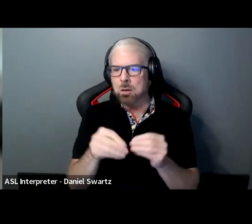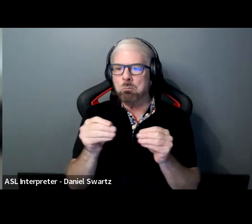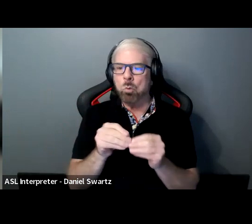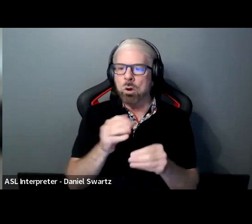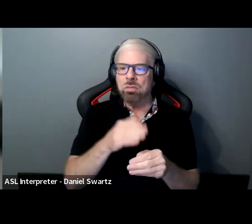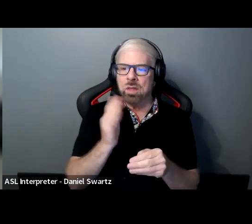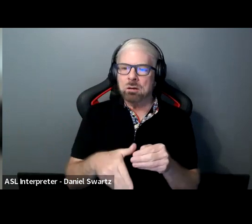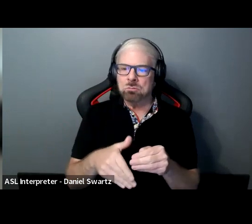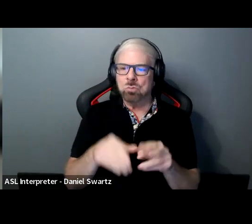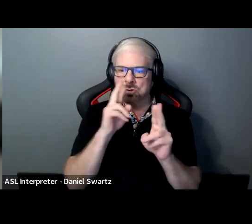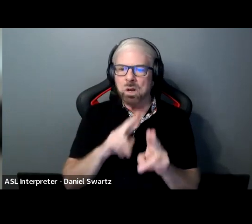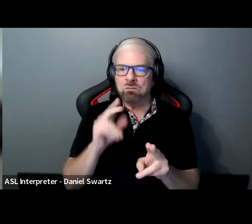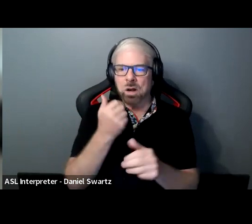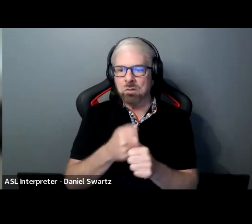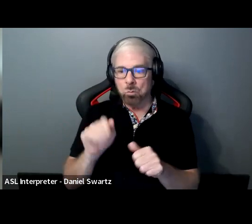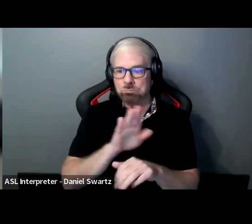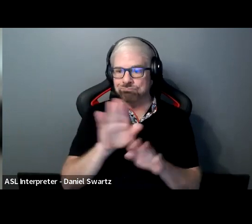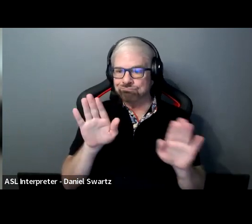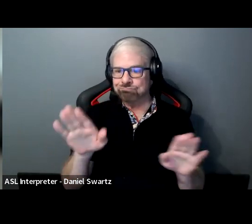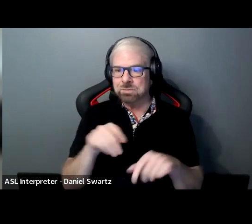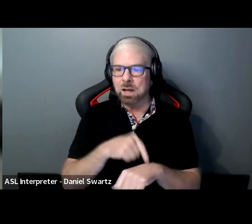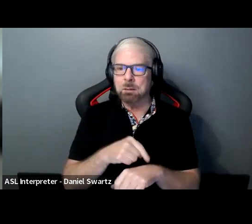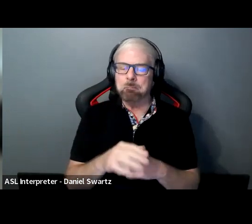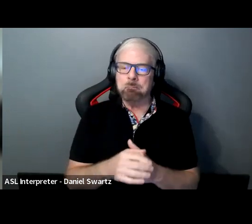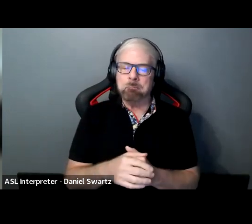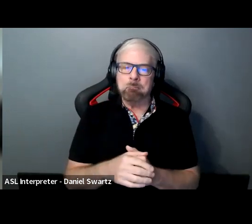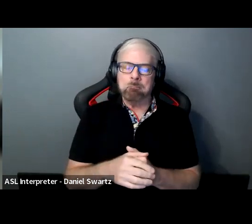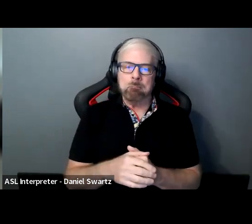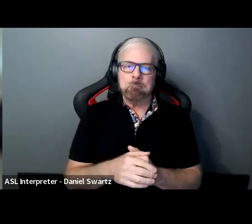of respect for everybody's time. But